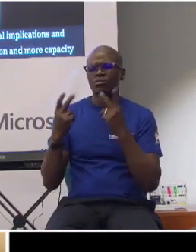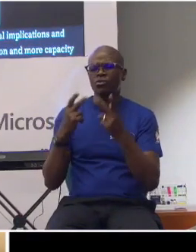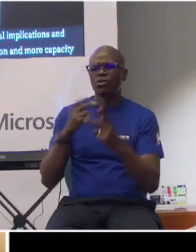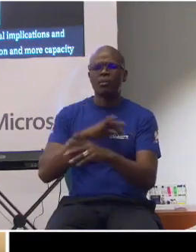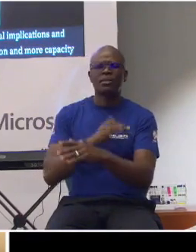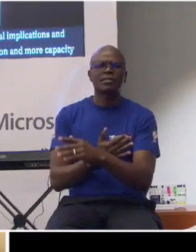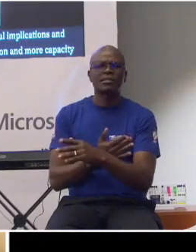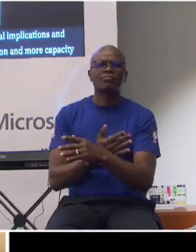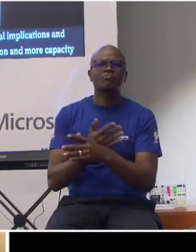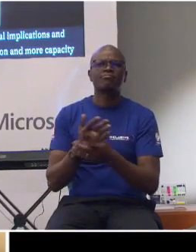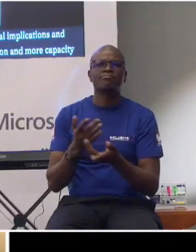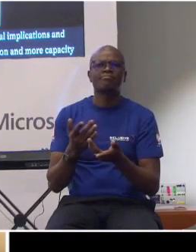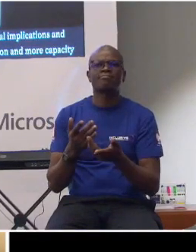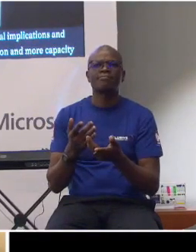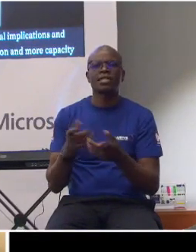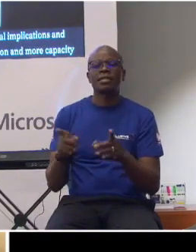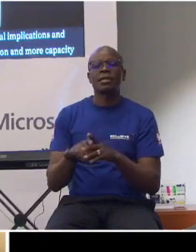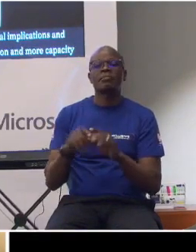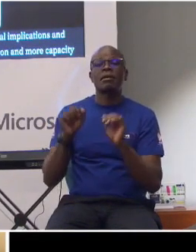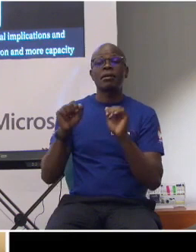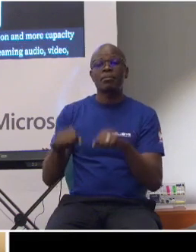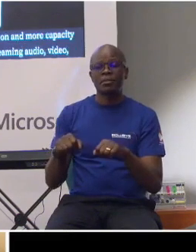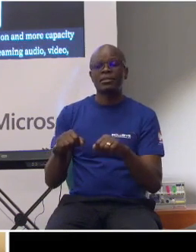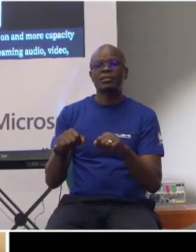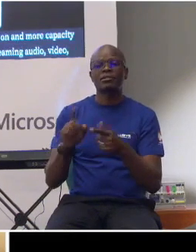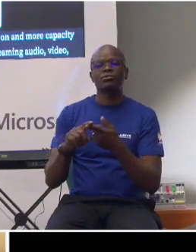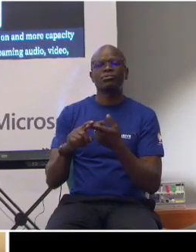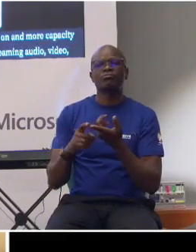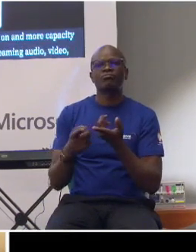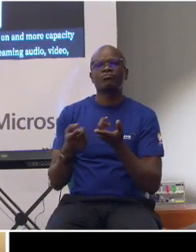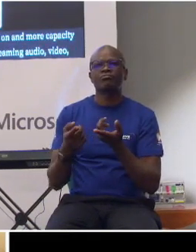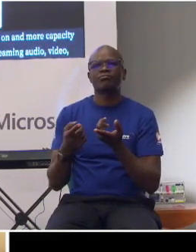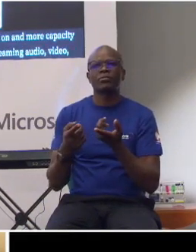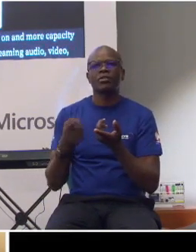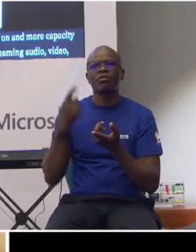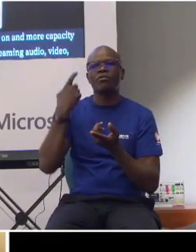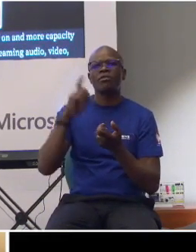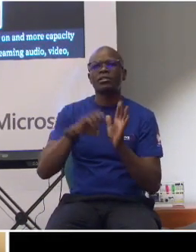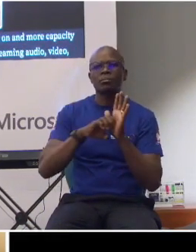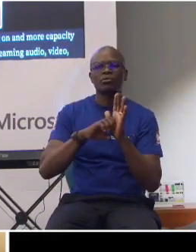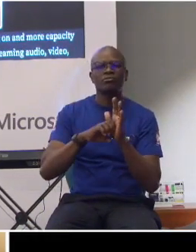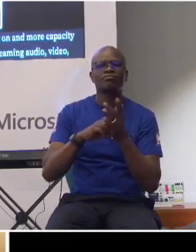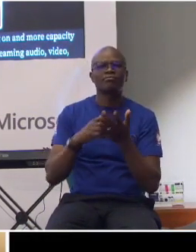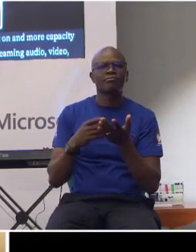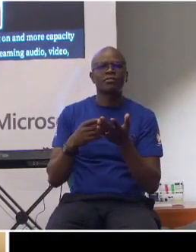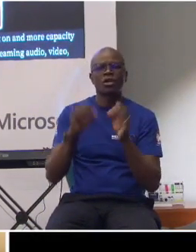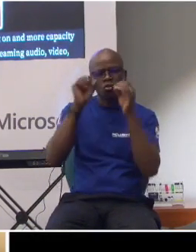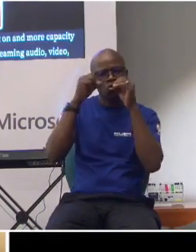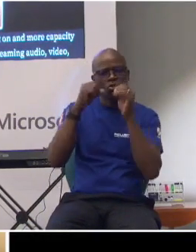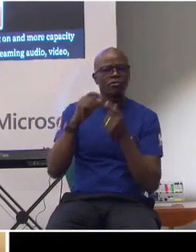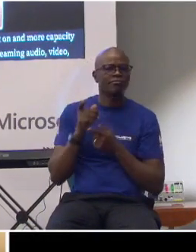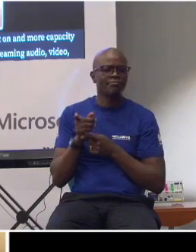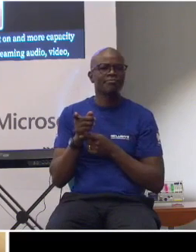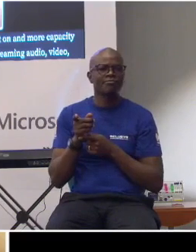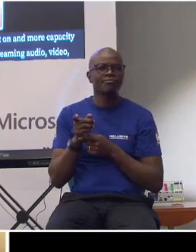capacity with a capability that no human could possibly undertake. For example, in the case of Google, figuring out